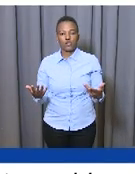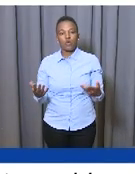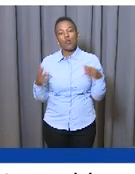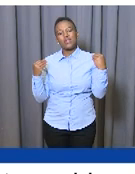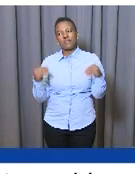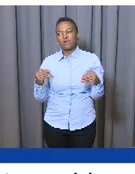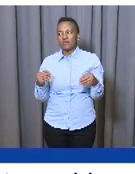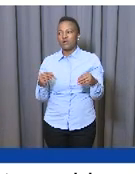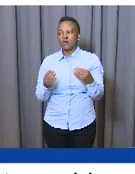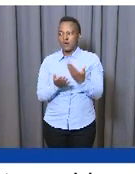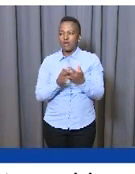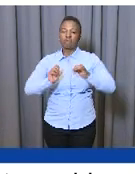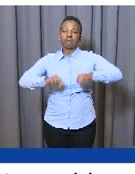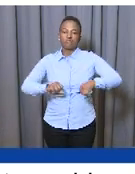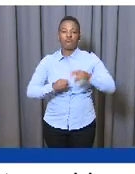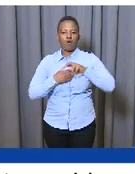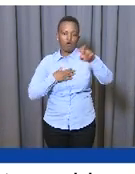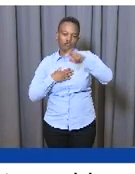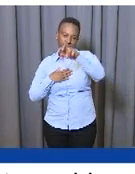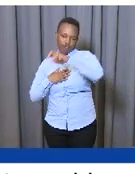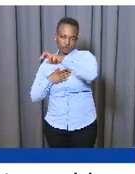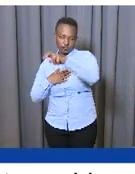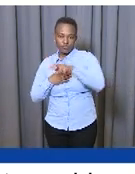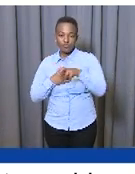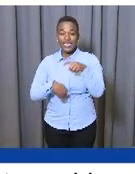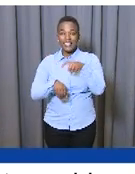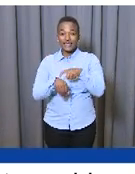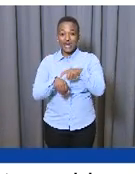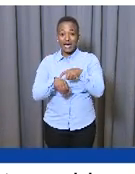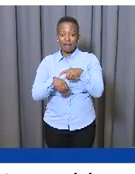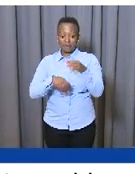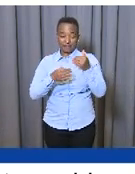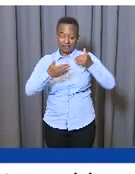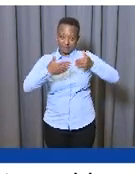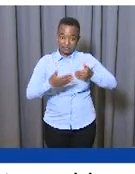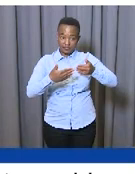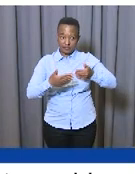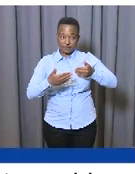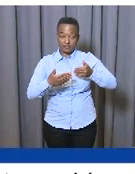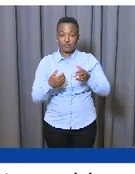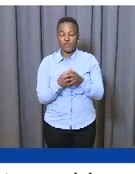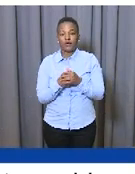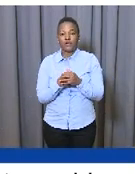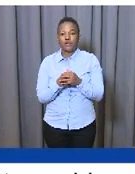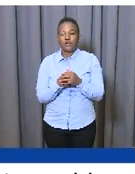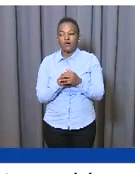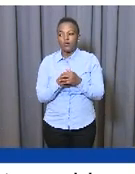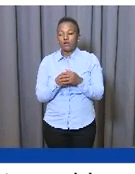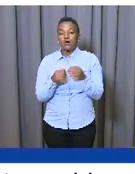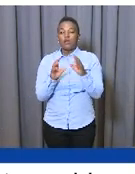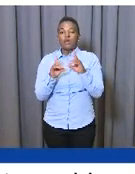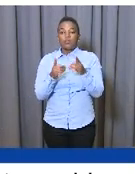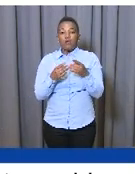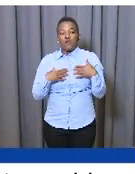them to travel. And at that time, so the work that was done by our health